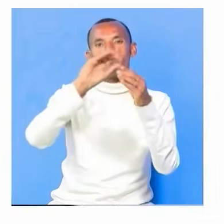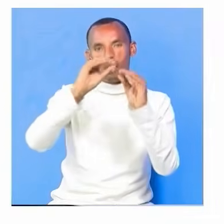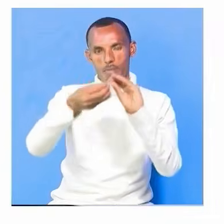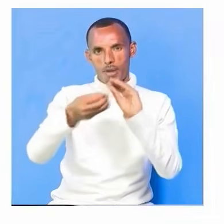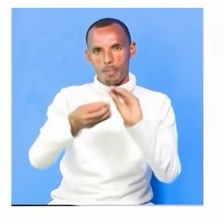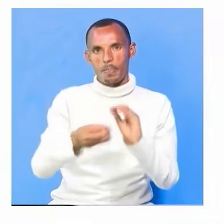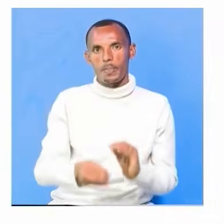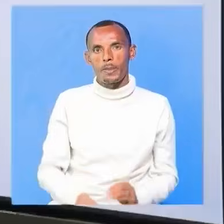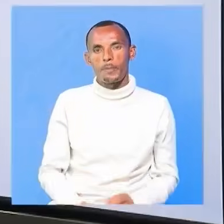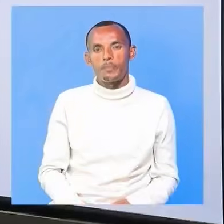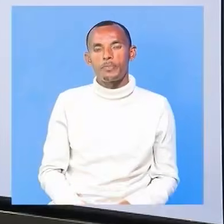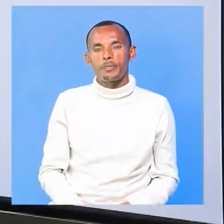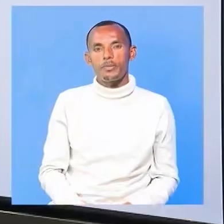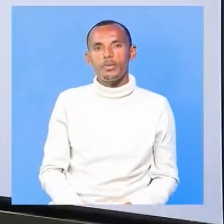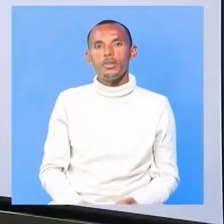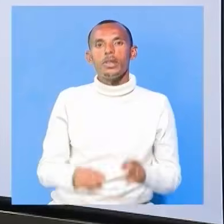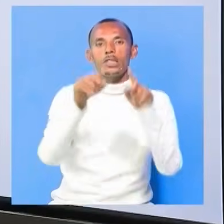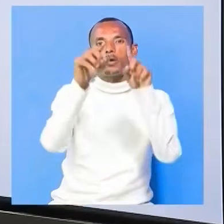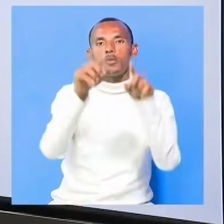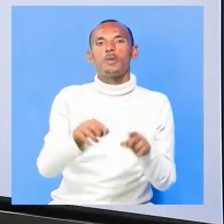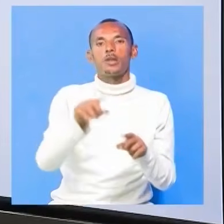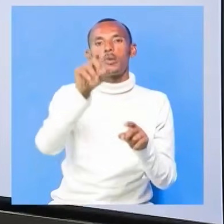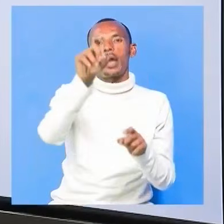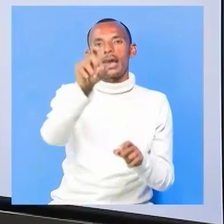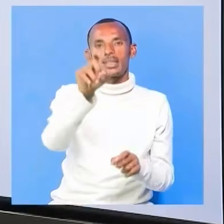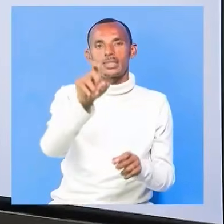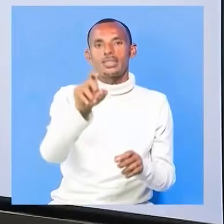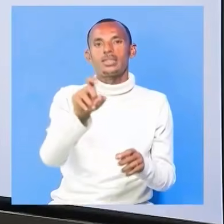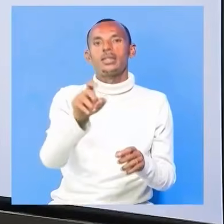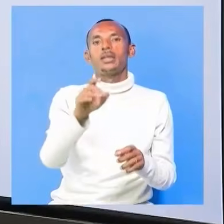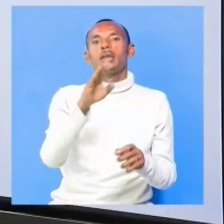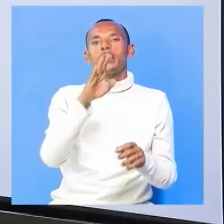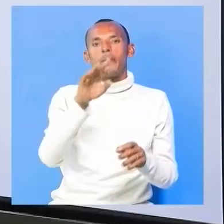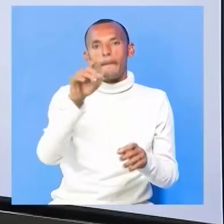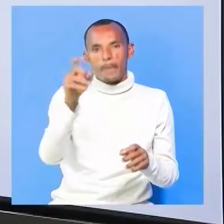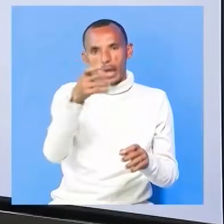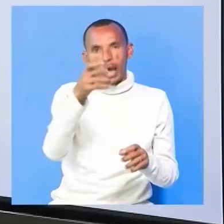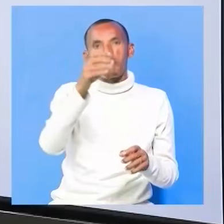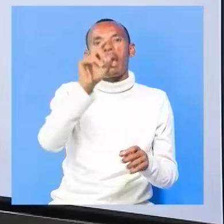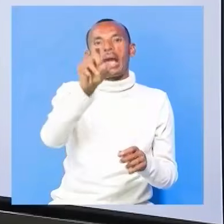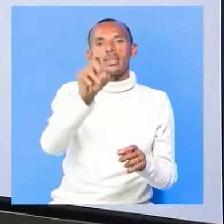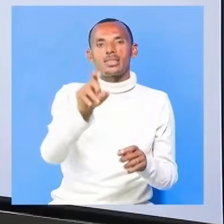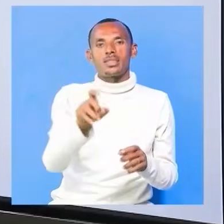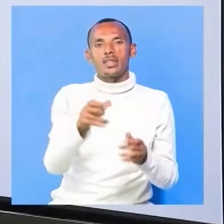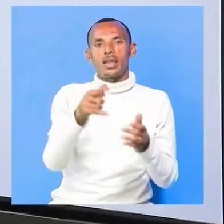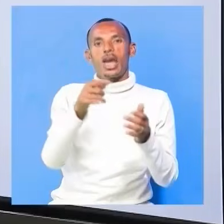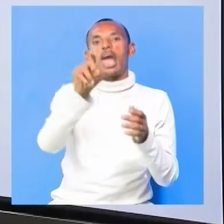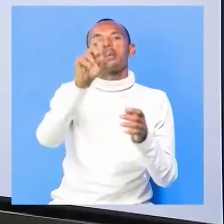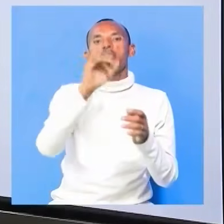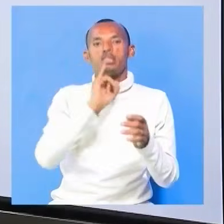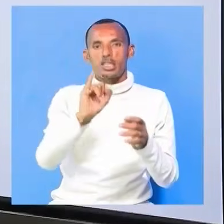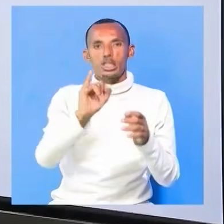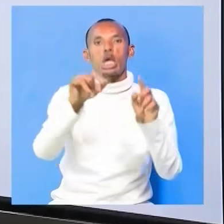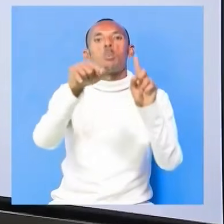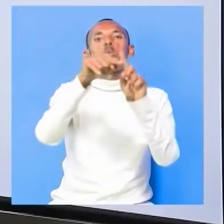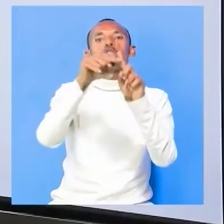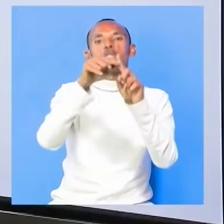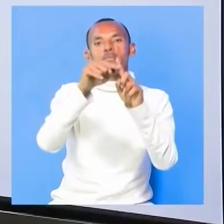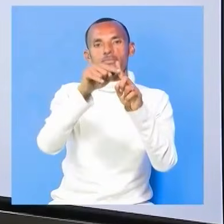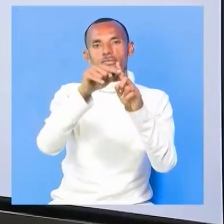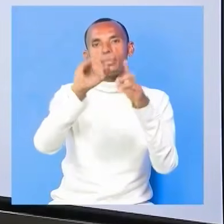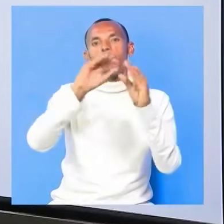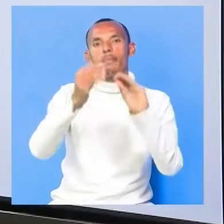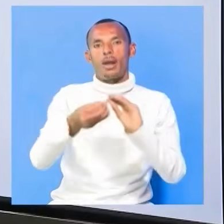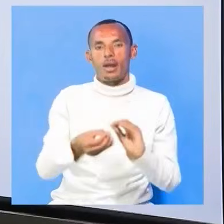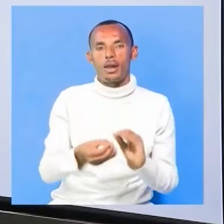positive number, right? The absolute value of x becomes x itself if that x is a positive number,